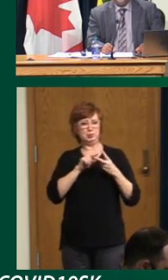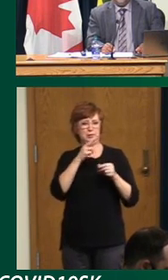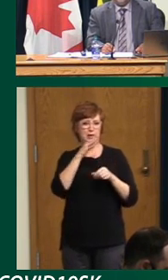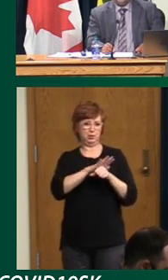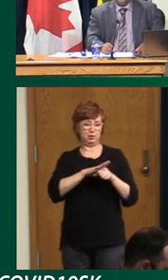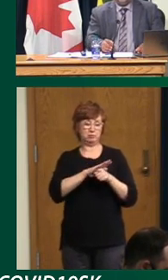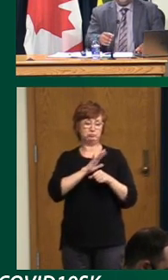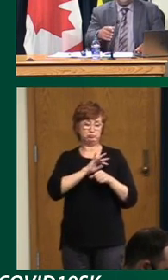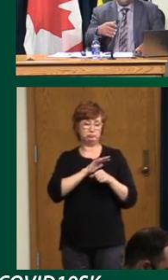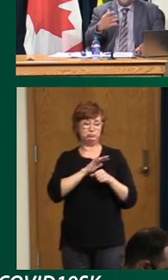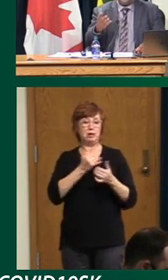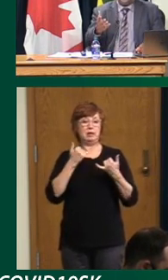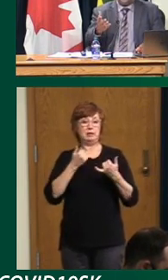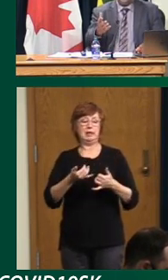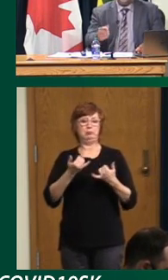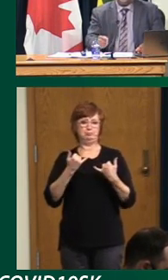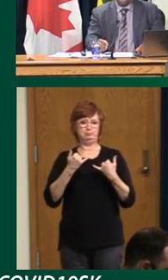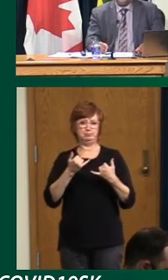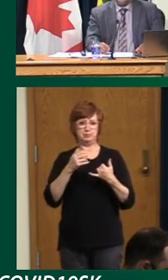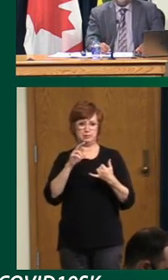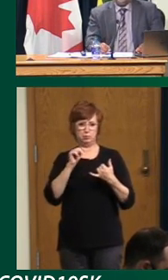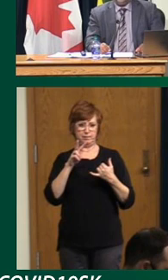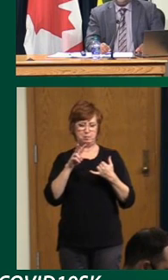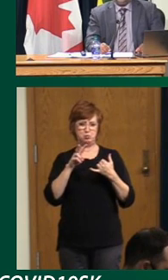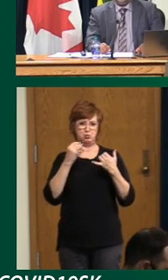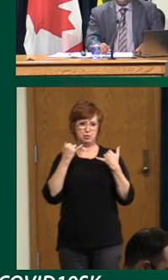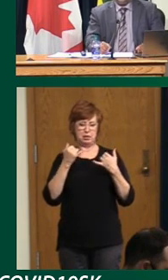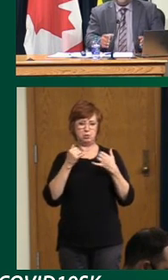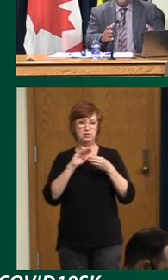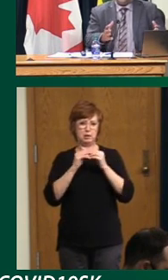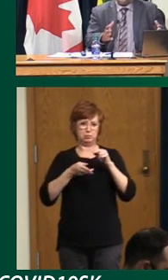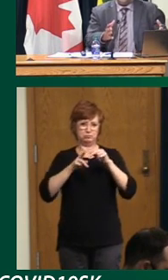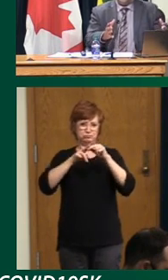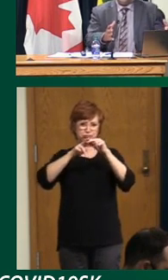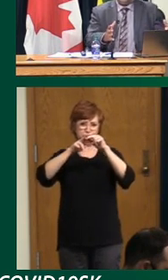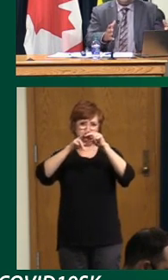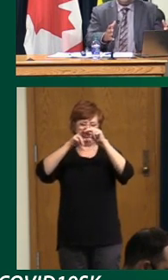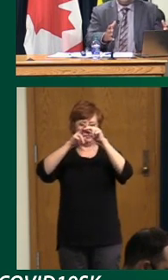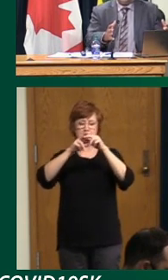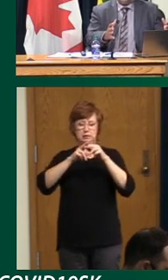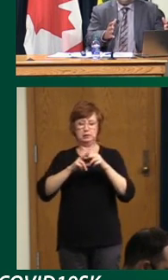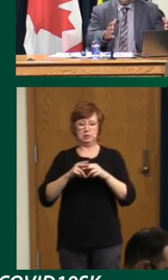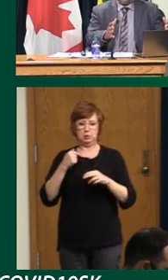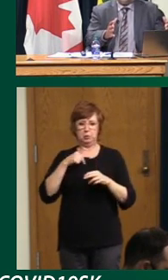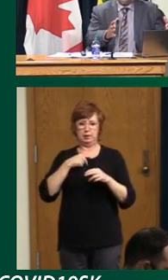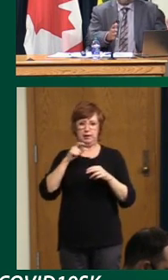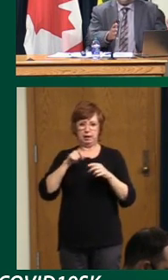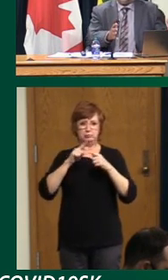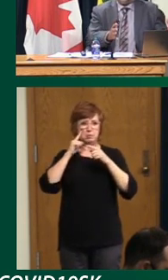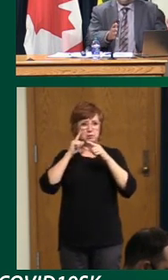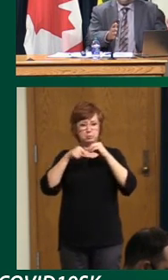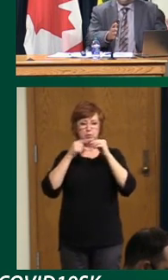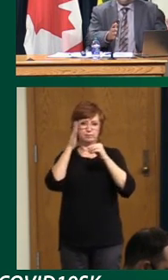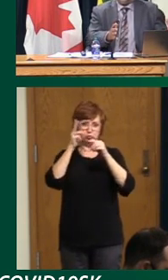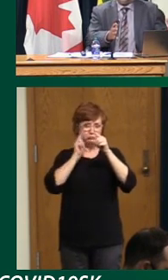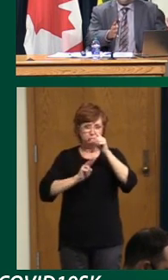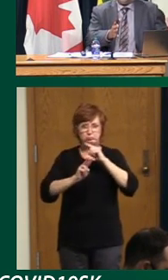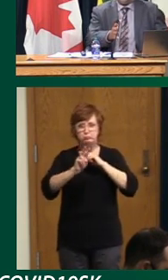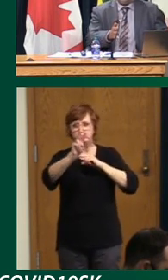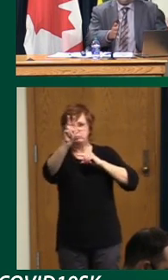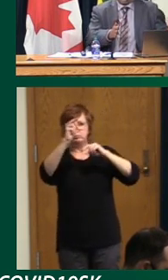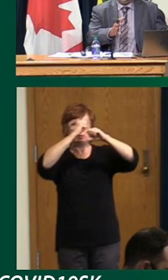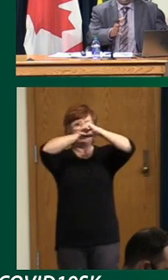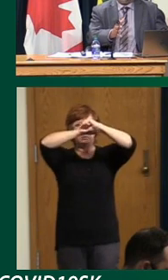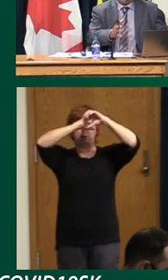of potential possibilities in the future. And right now, they're imputing all the measures that have been taking place